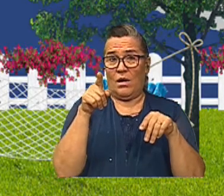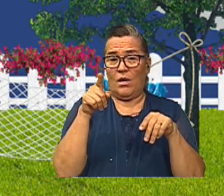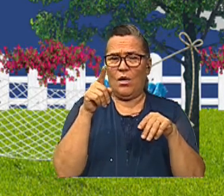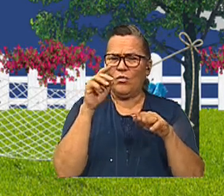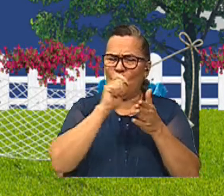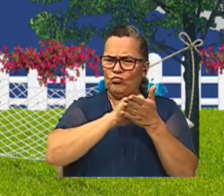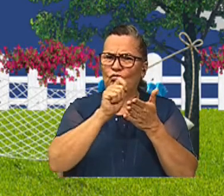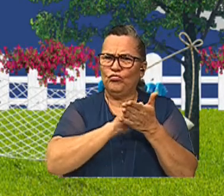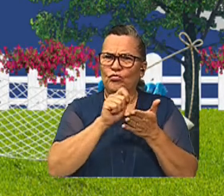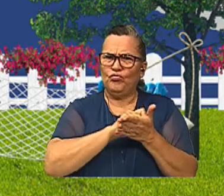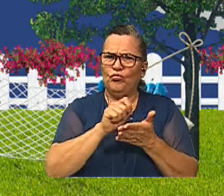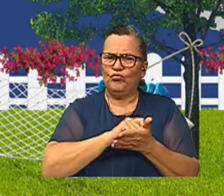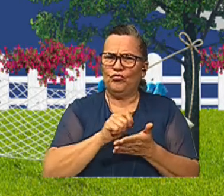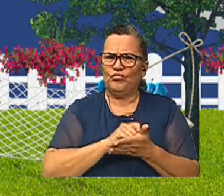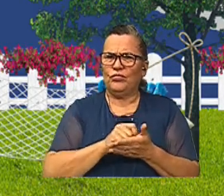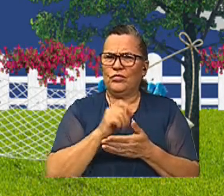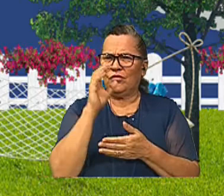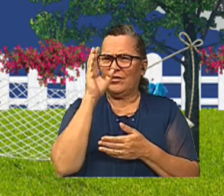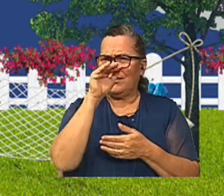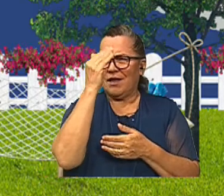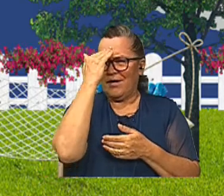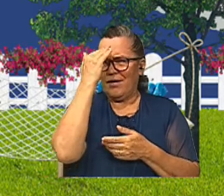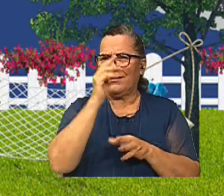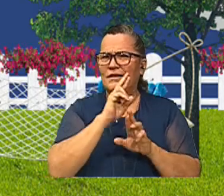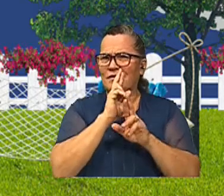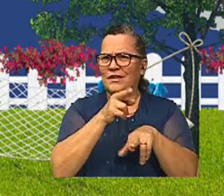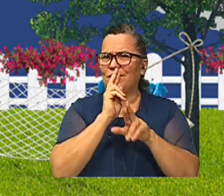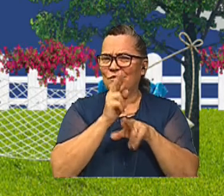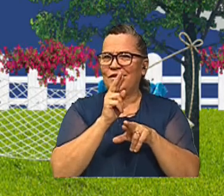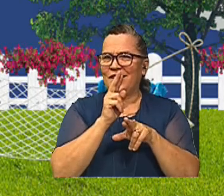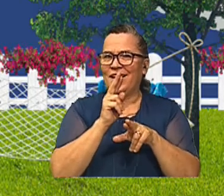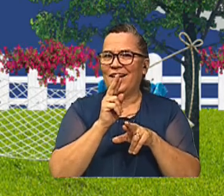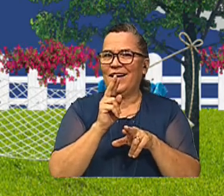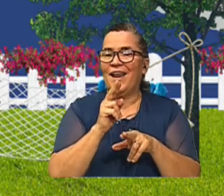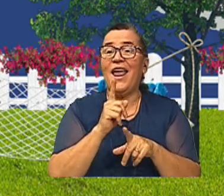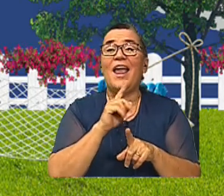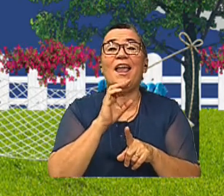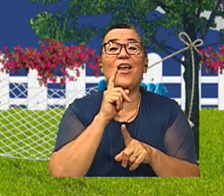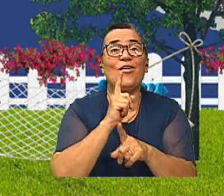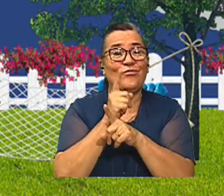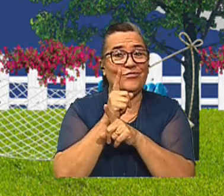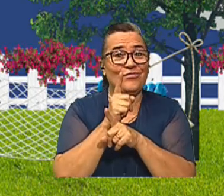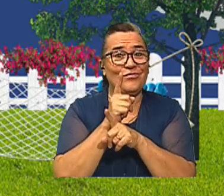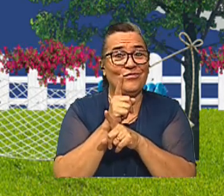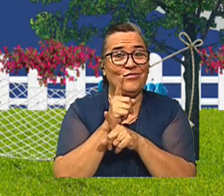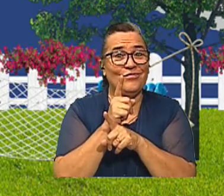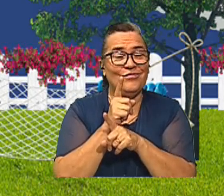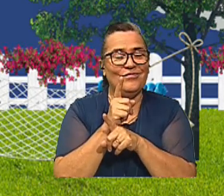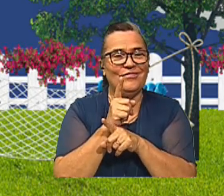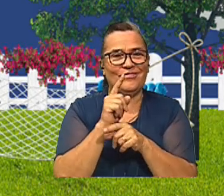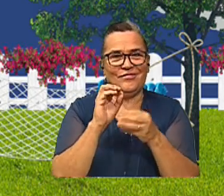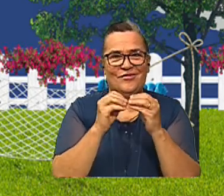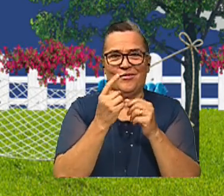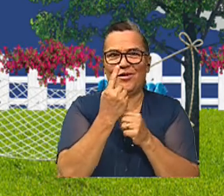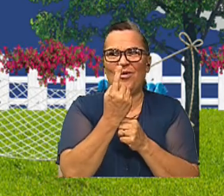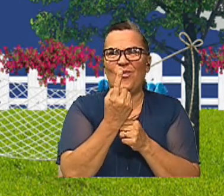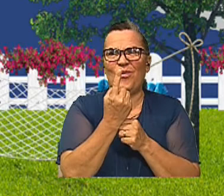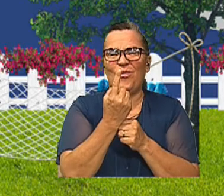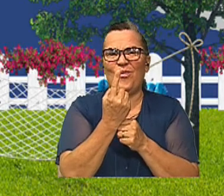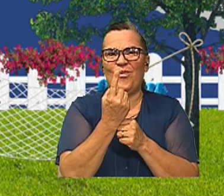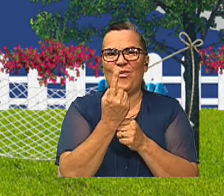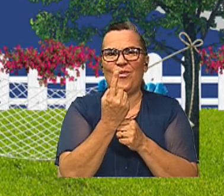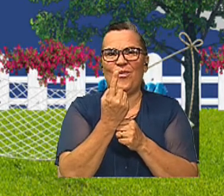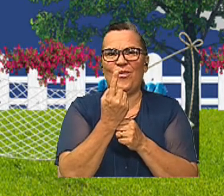at home, right? Take notes, because you have to answer the question in the right way. Number 1,